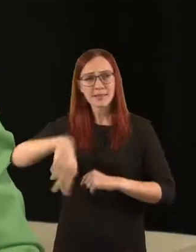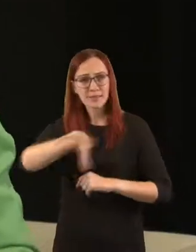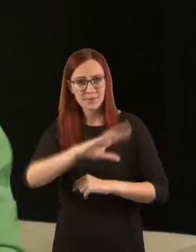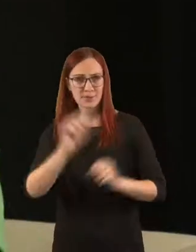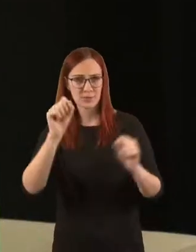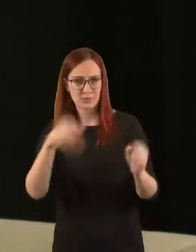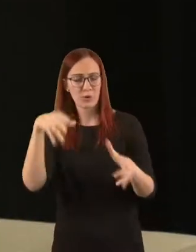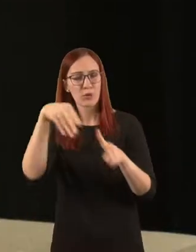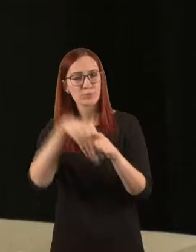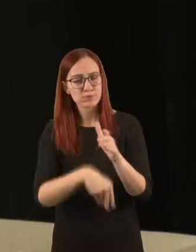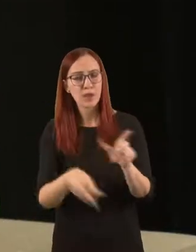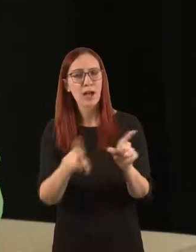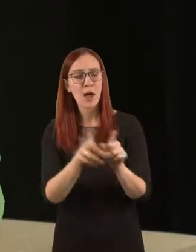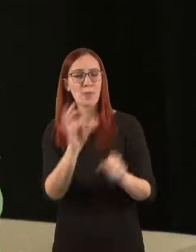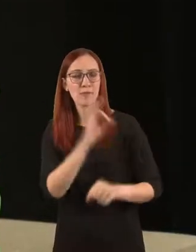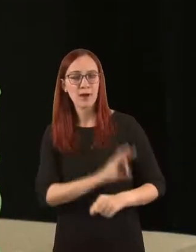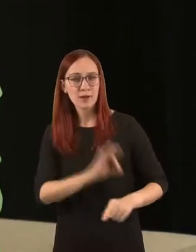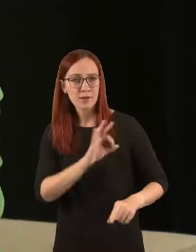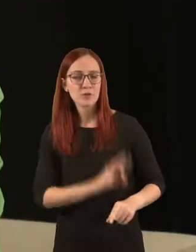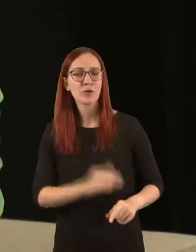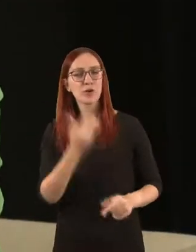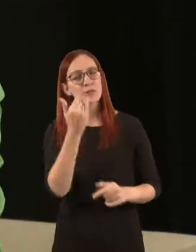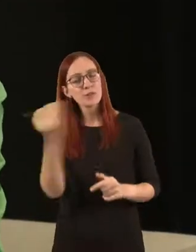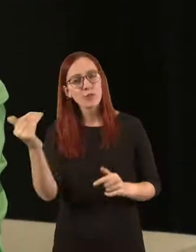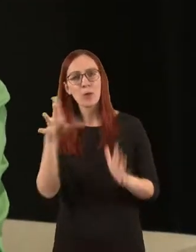We should prevent all these